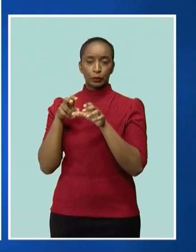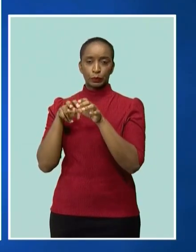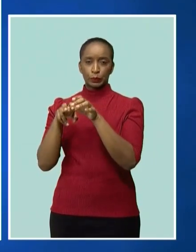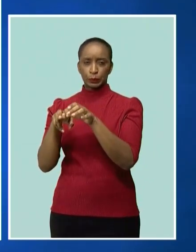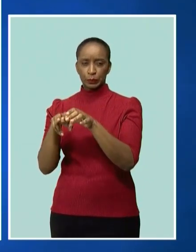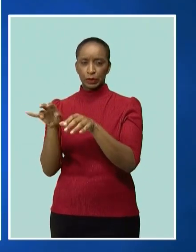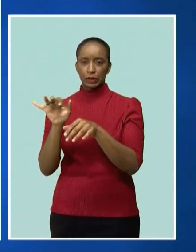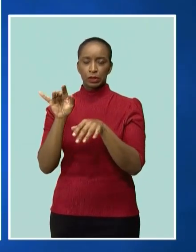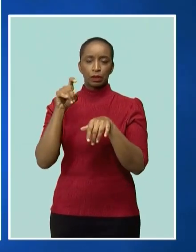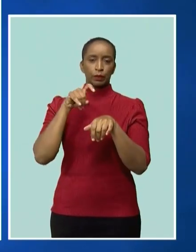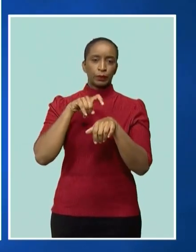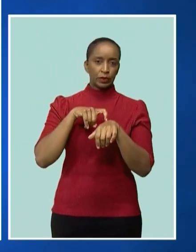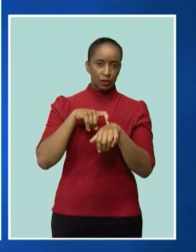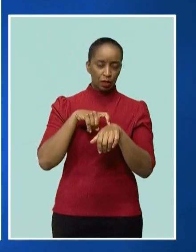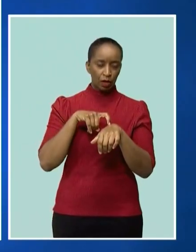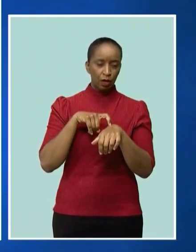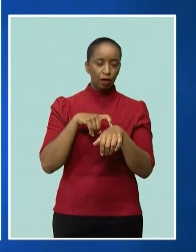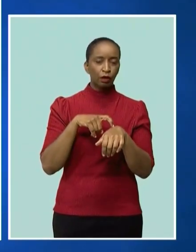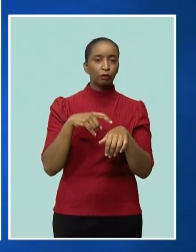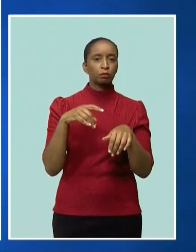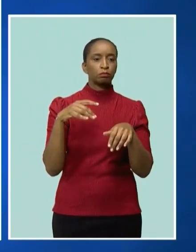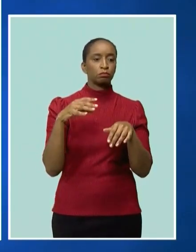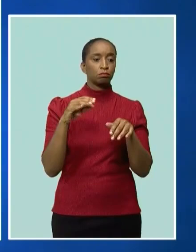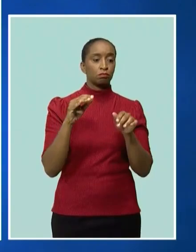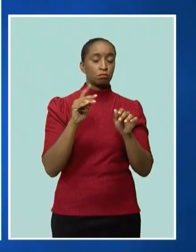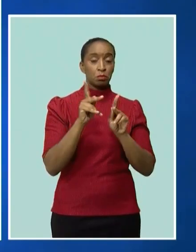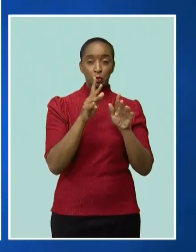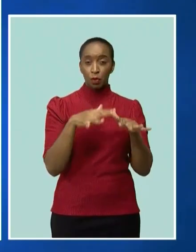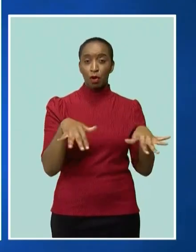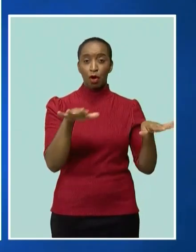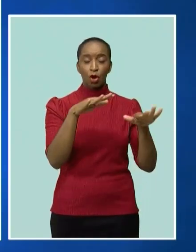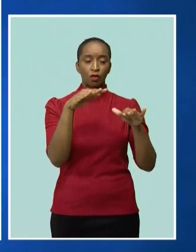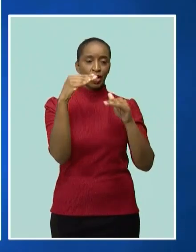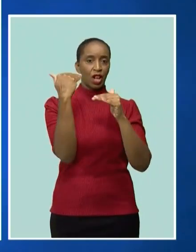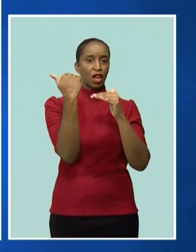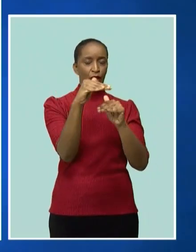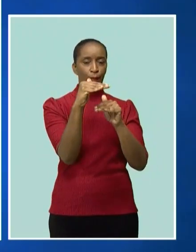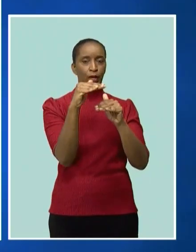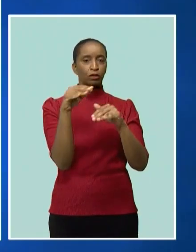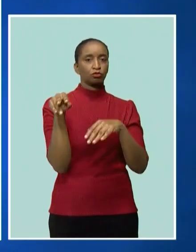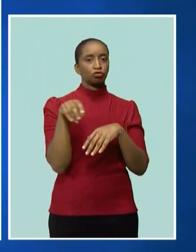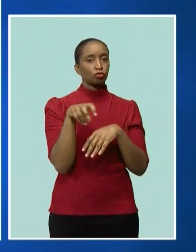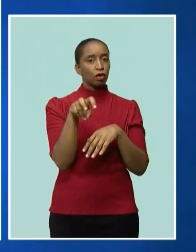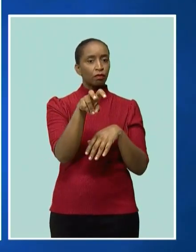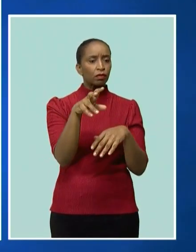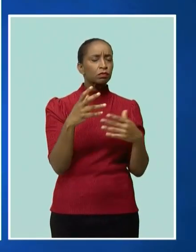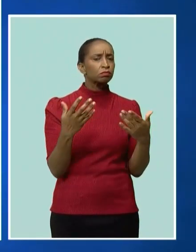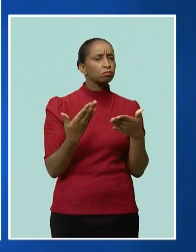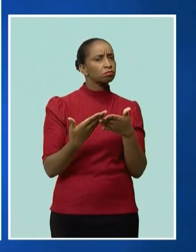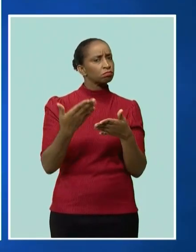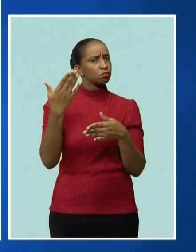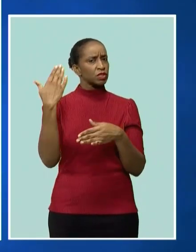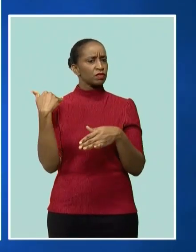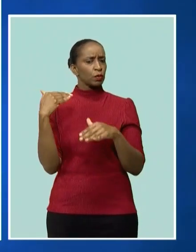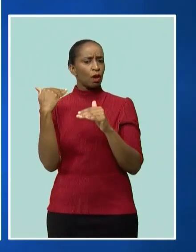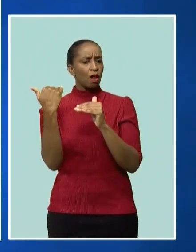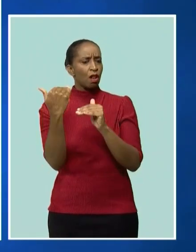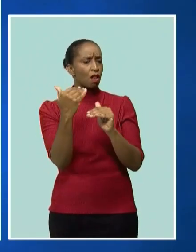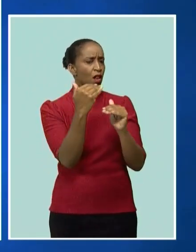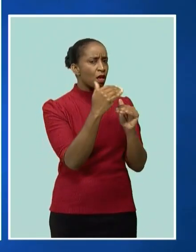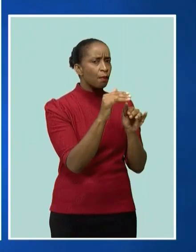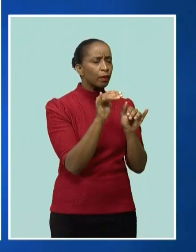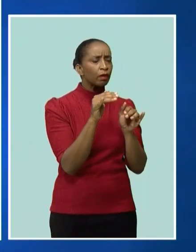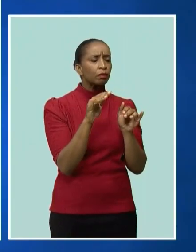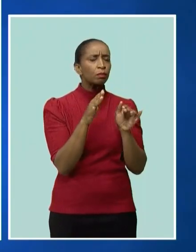movement to the whole country. But even before the whole country, who were you reporting that we were restricting and asking to